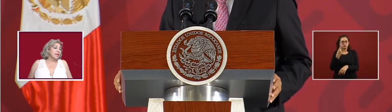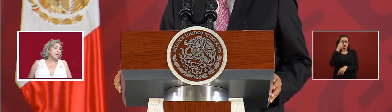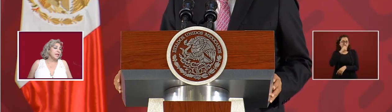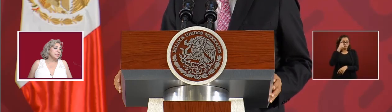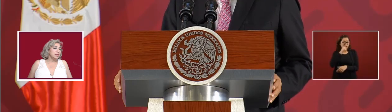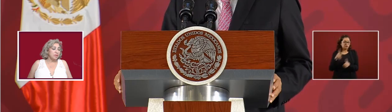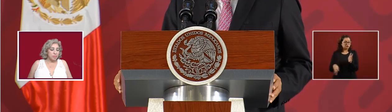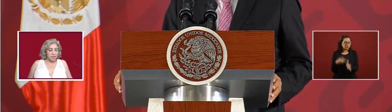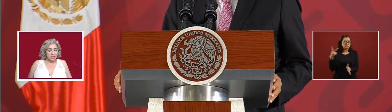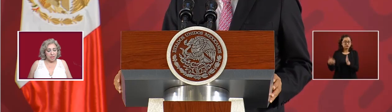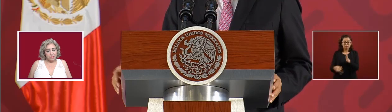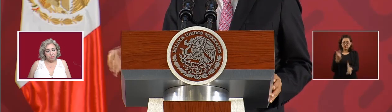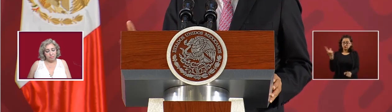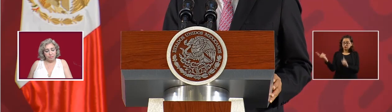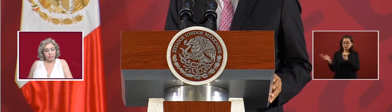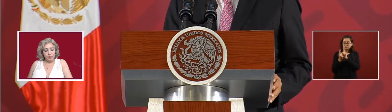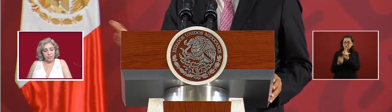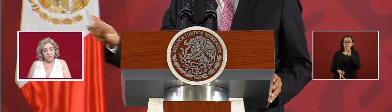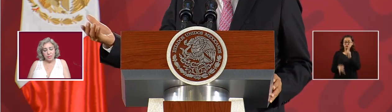and it has to do with